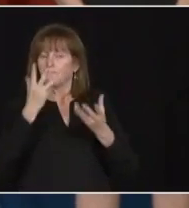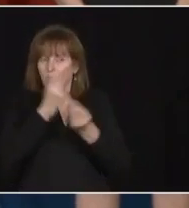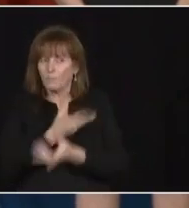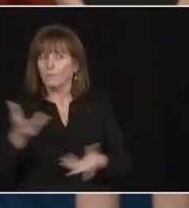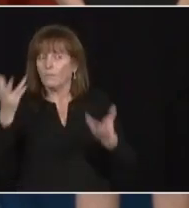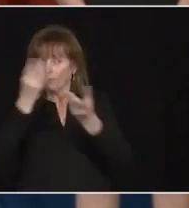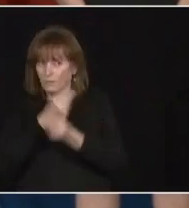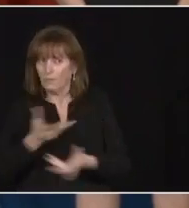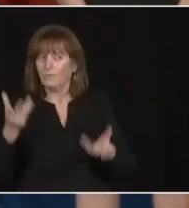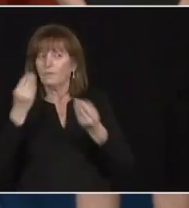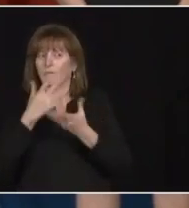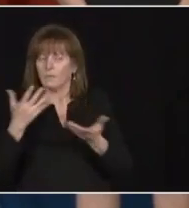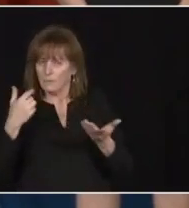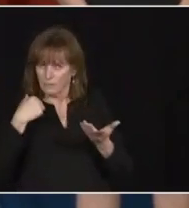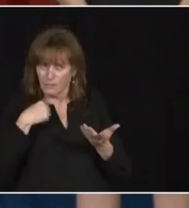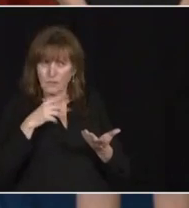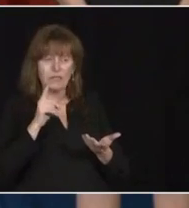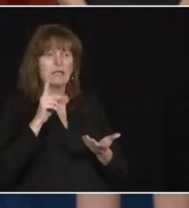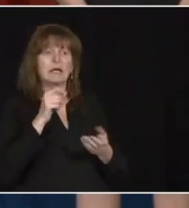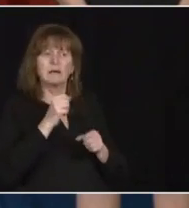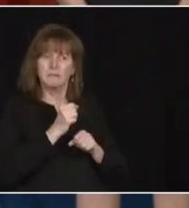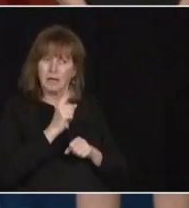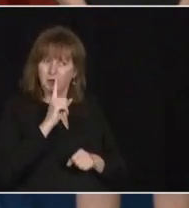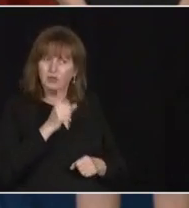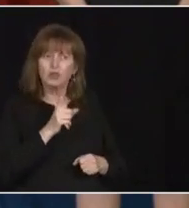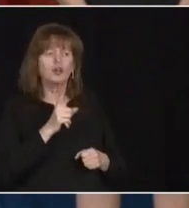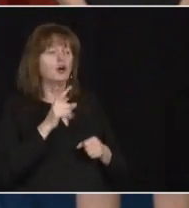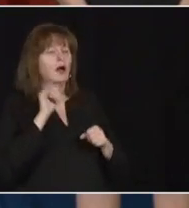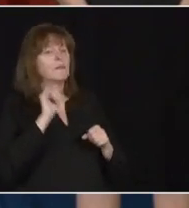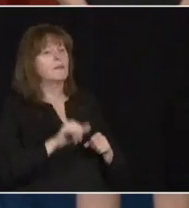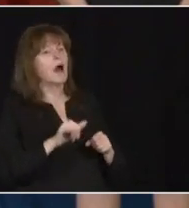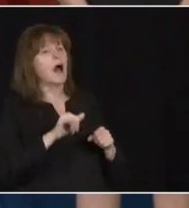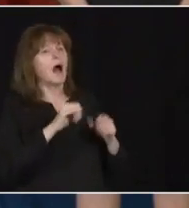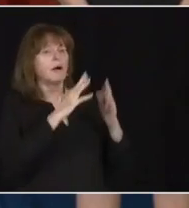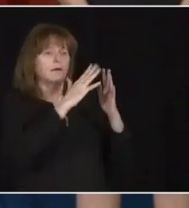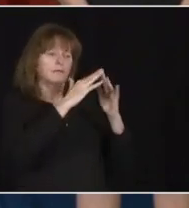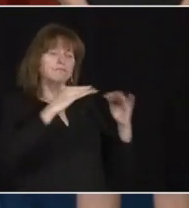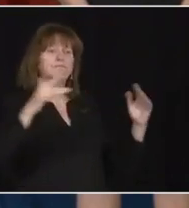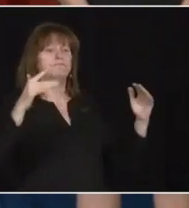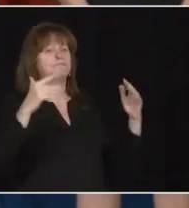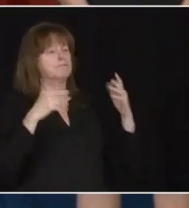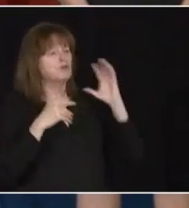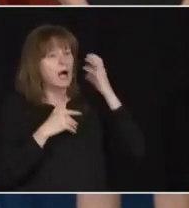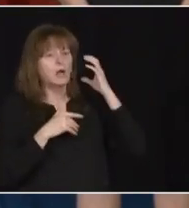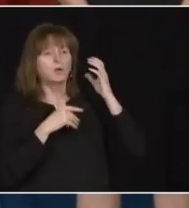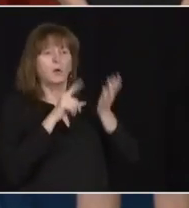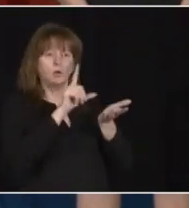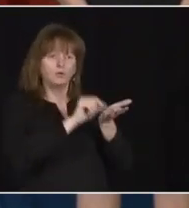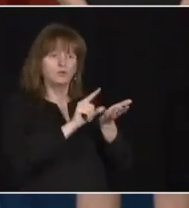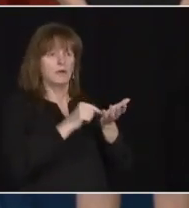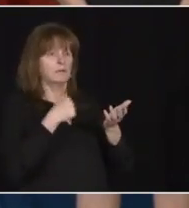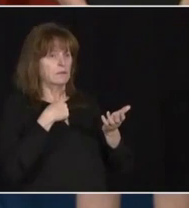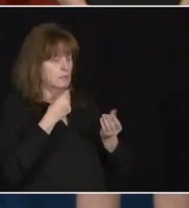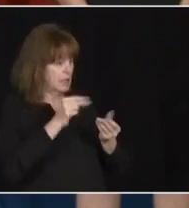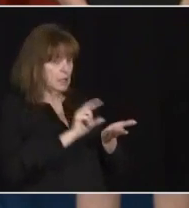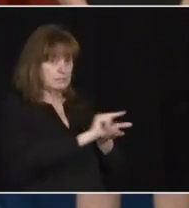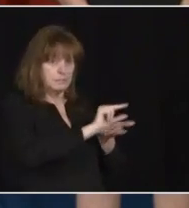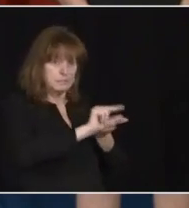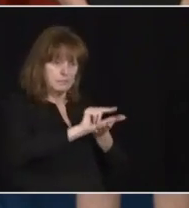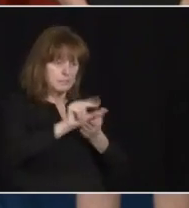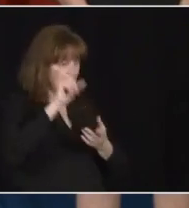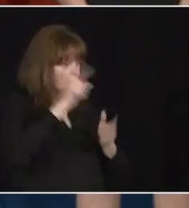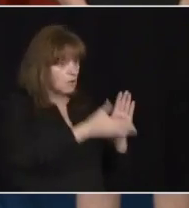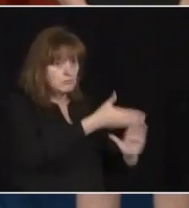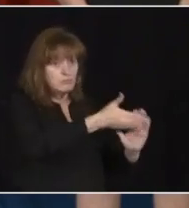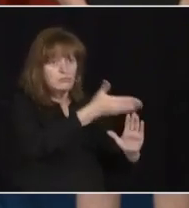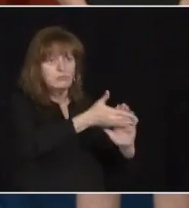ethnic media gets a piece of the pie to keep them going. I want to thank not just the ethnic media, but media in general.